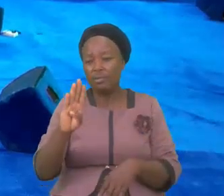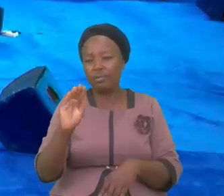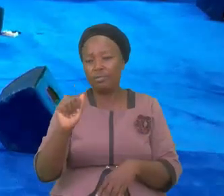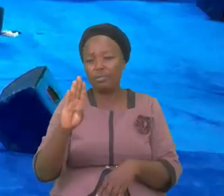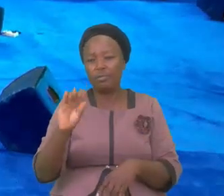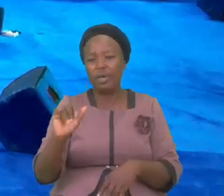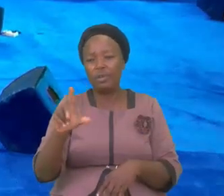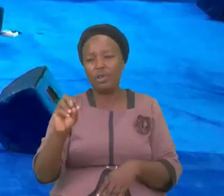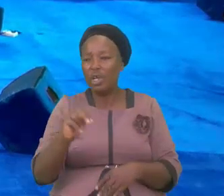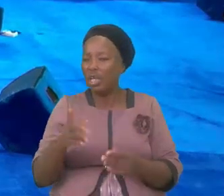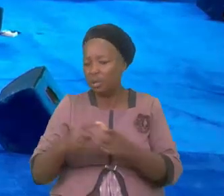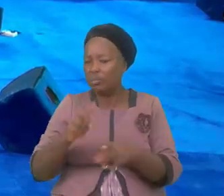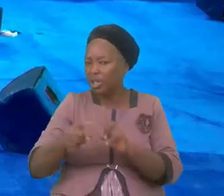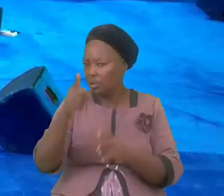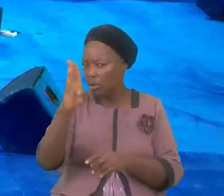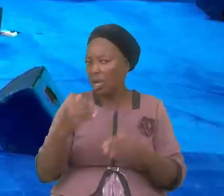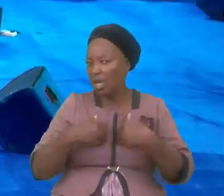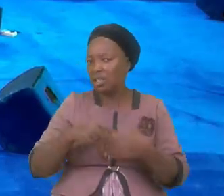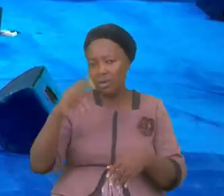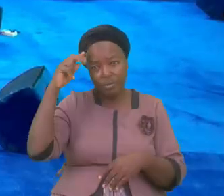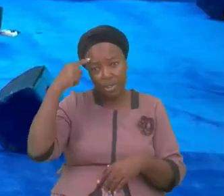go there. And eventually we're told